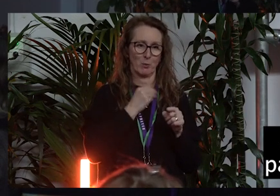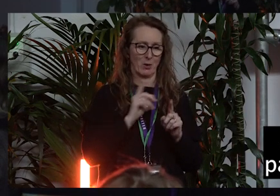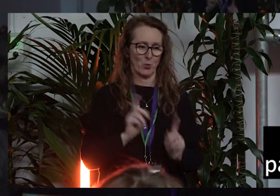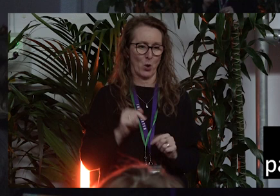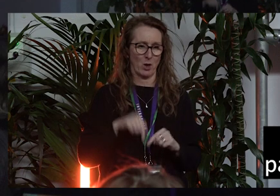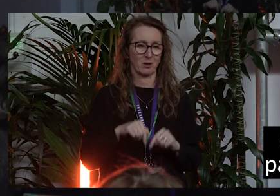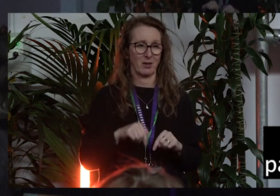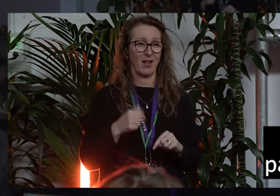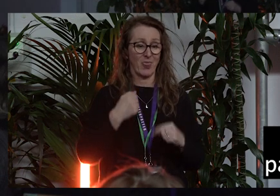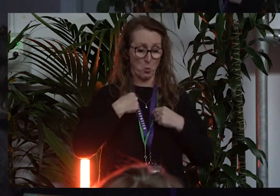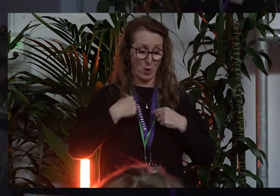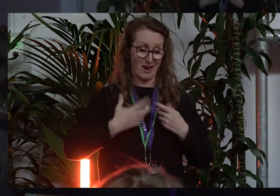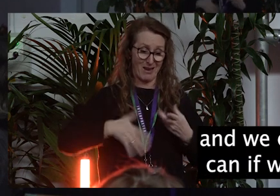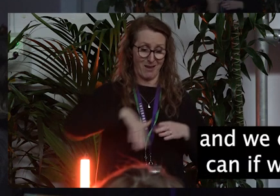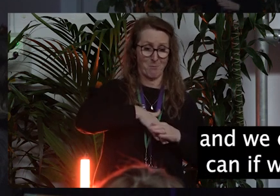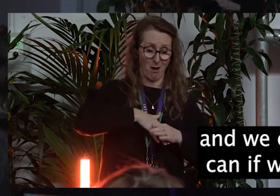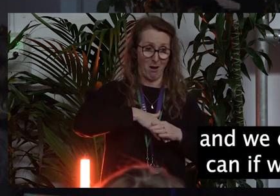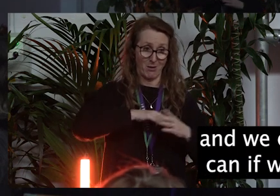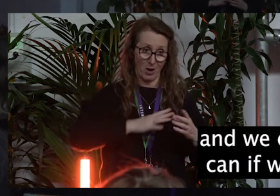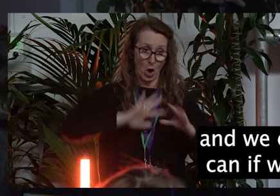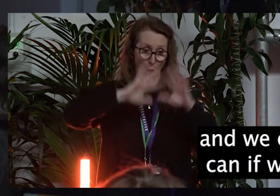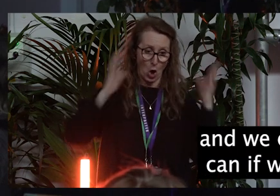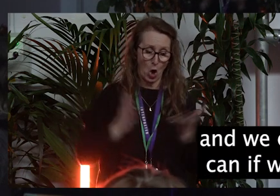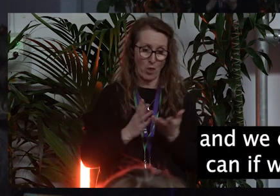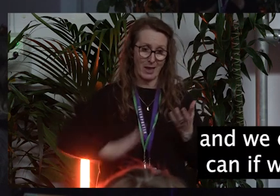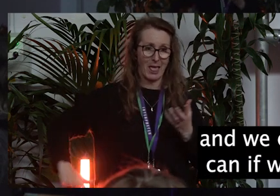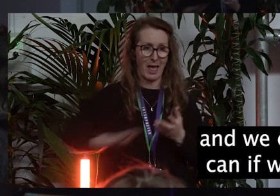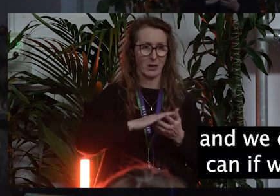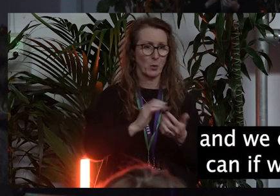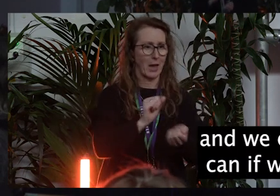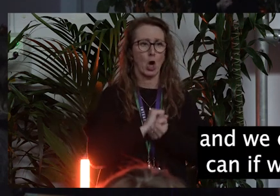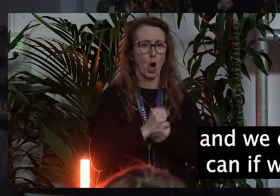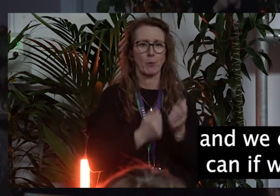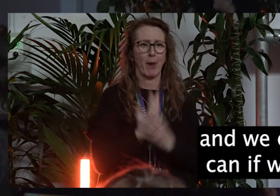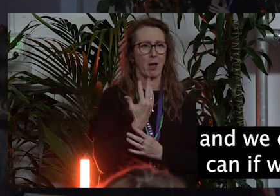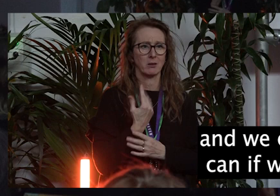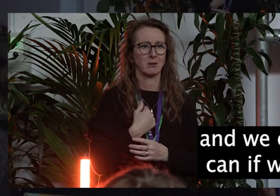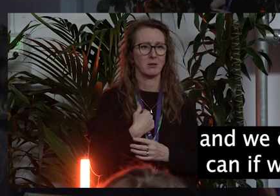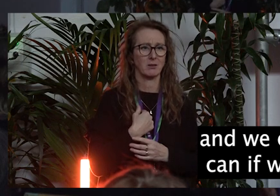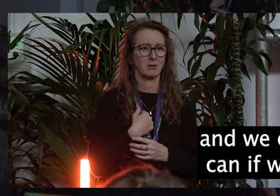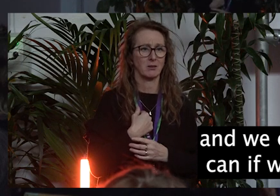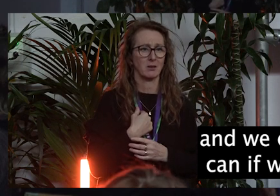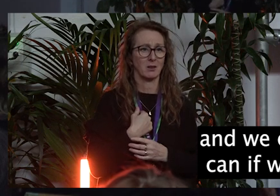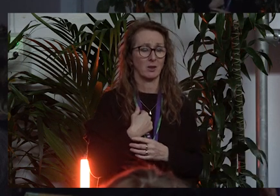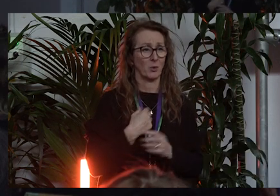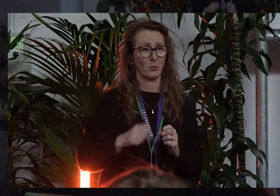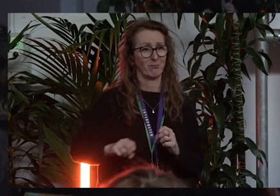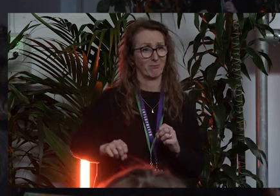are just part of the earth and the land. And we can't own plants anymore than we can. We're going to poo them all out.